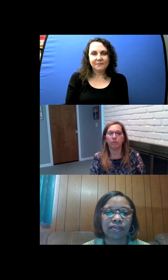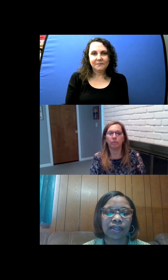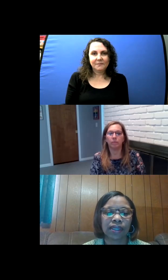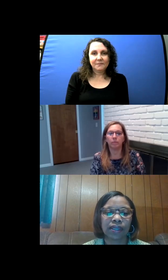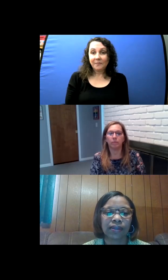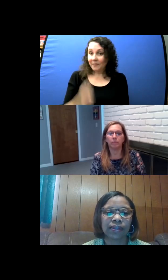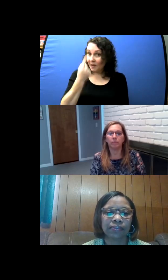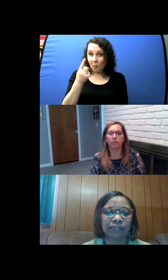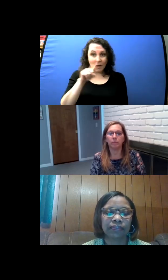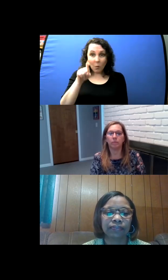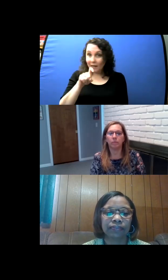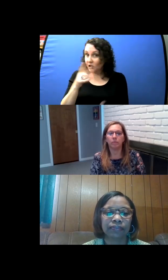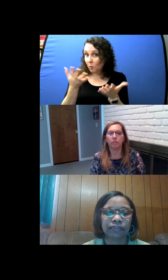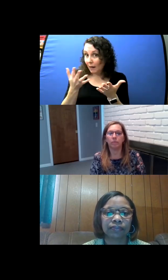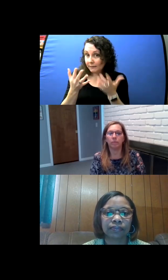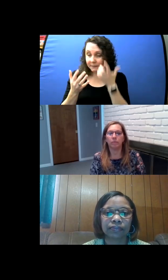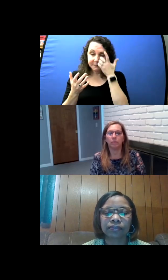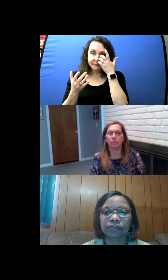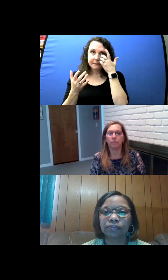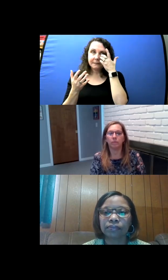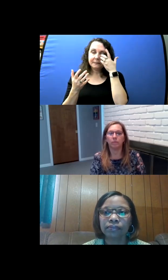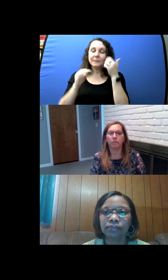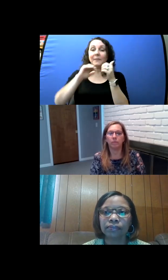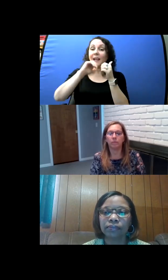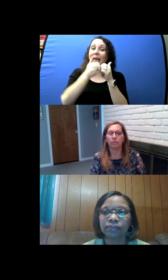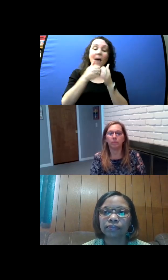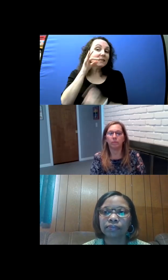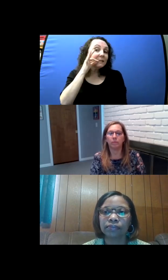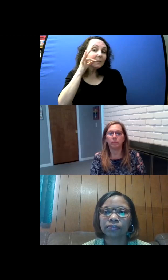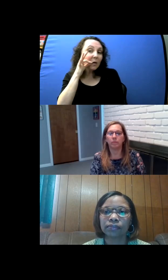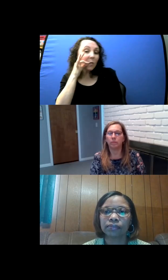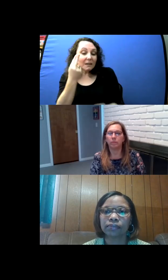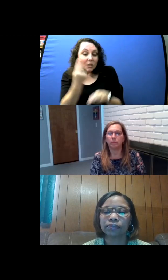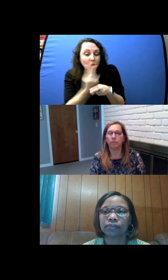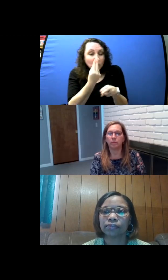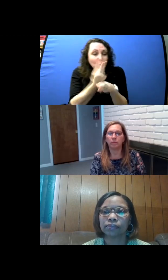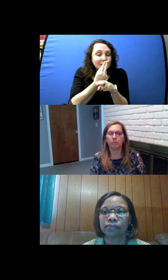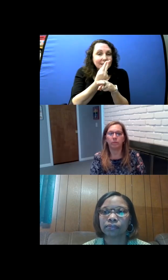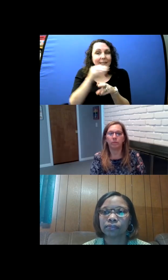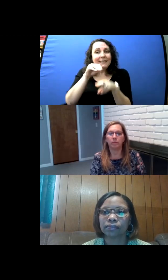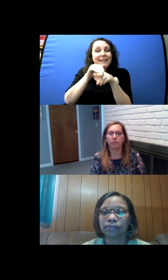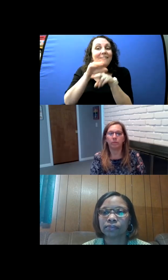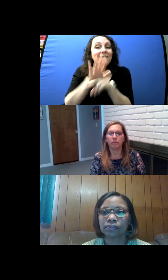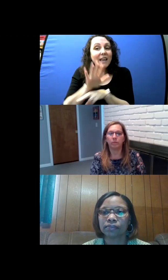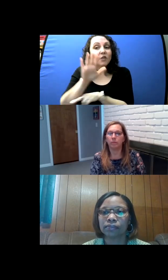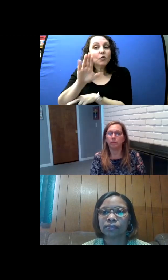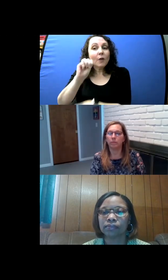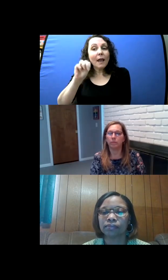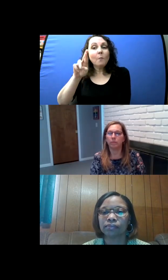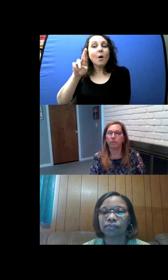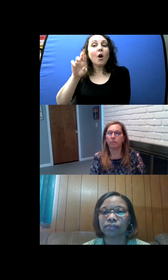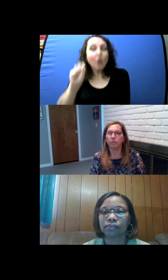One question is, how does marijuana usage affect services with Michigan Rehabilitation Services?